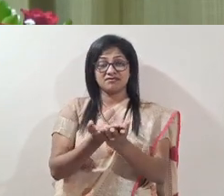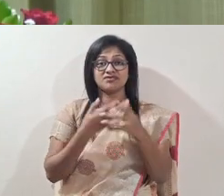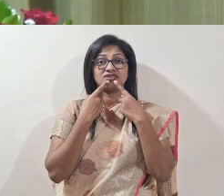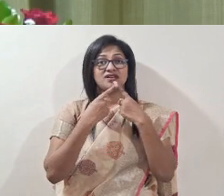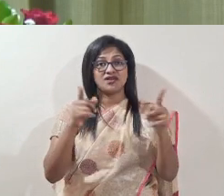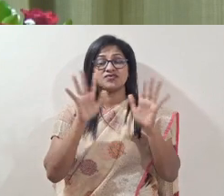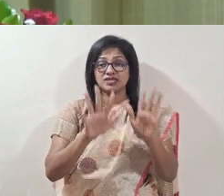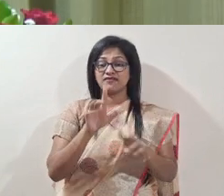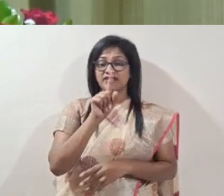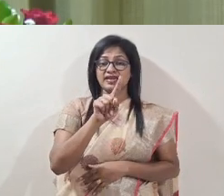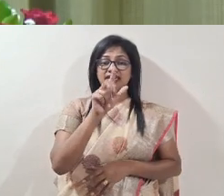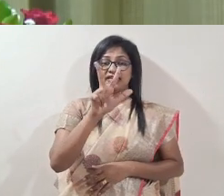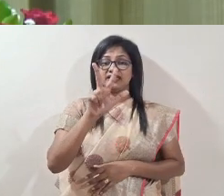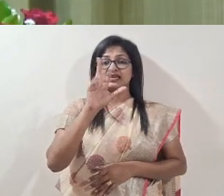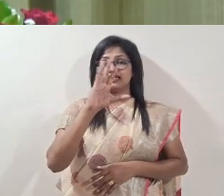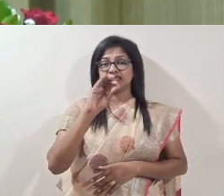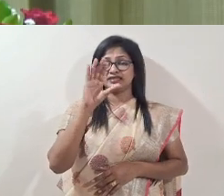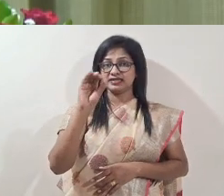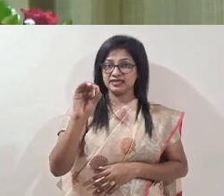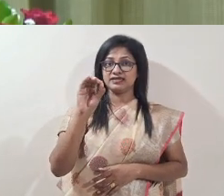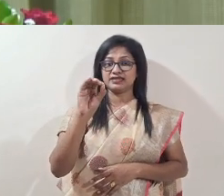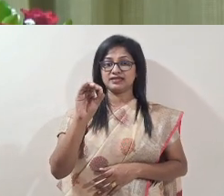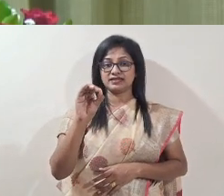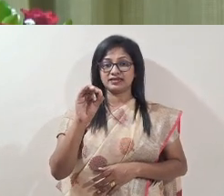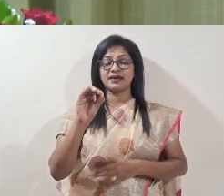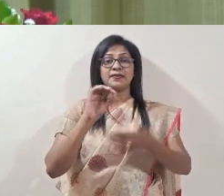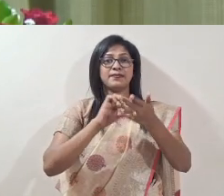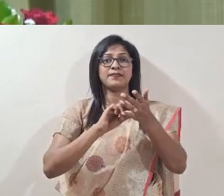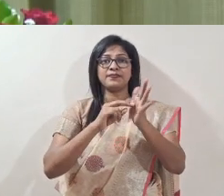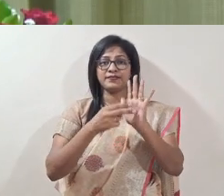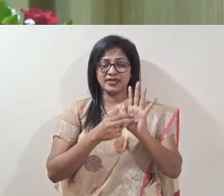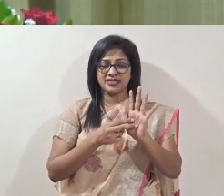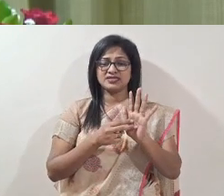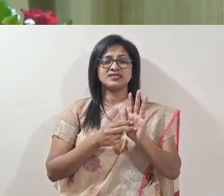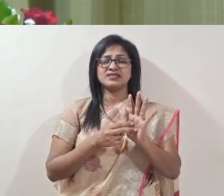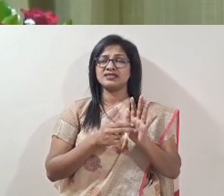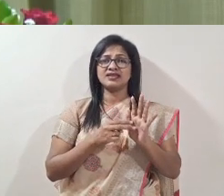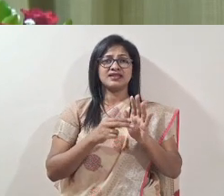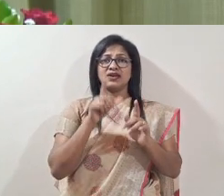recommendations that 1800, that means